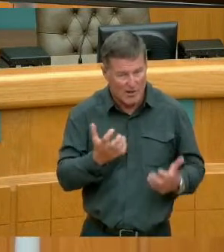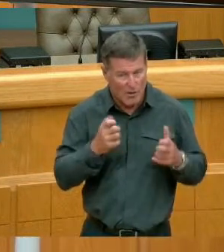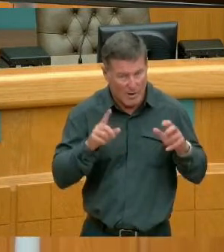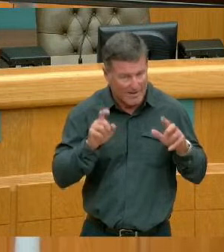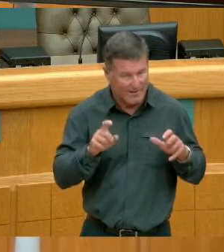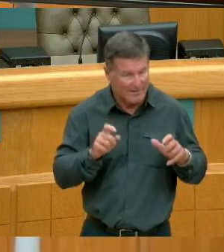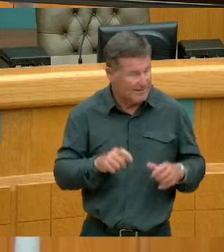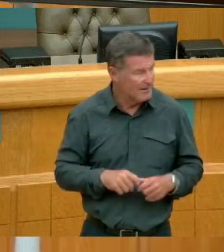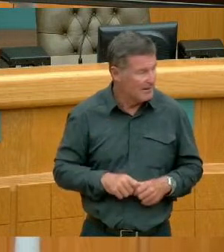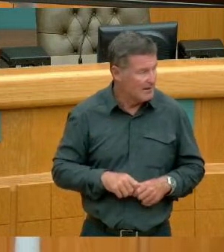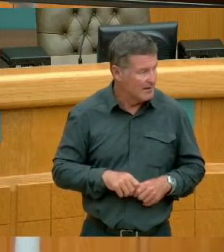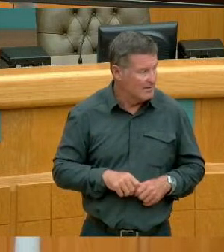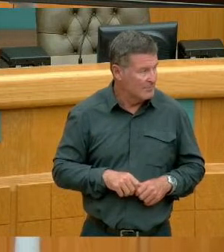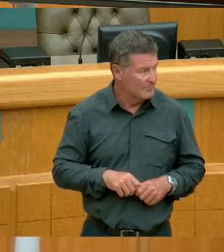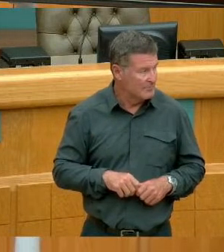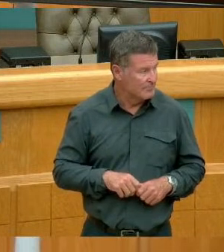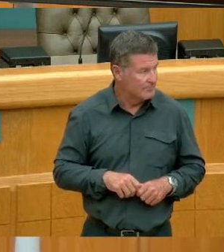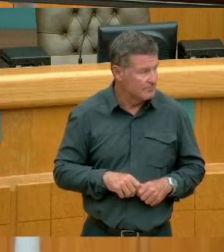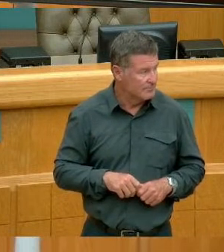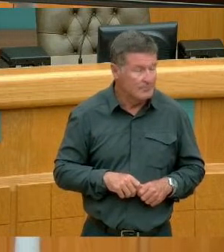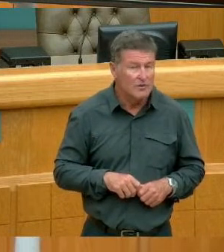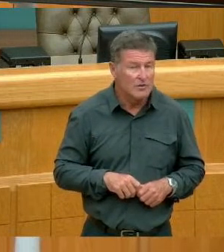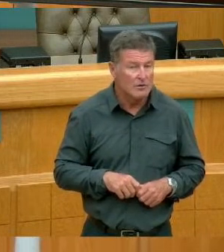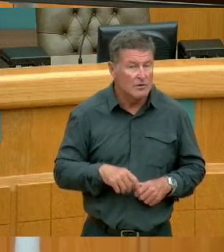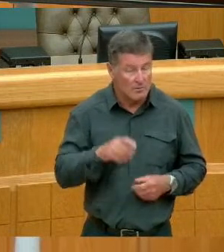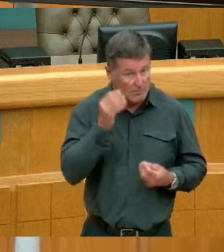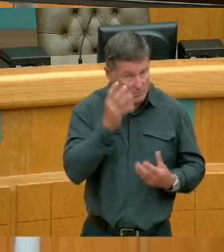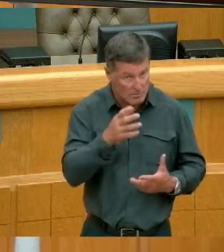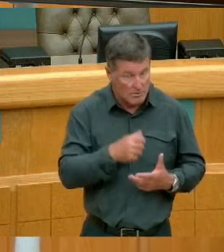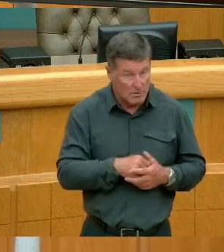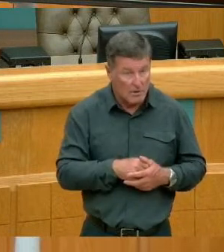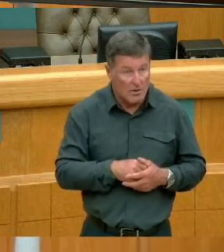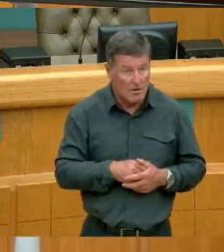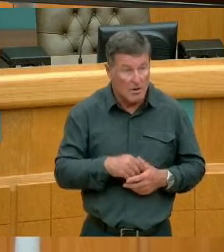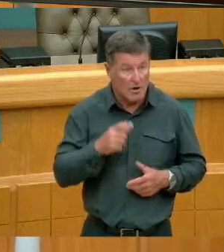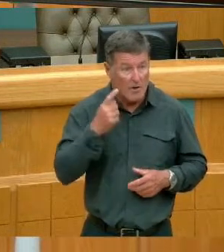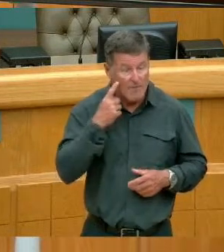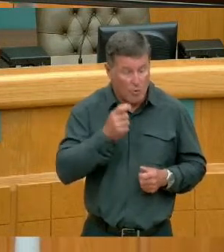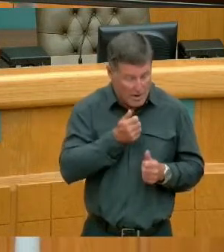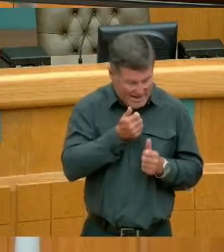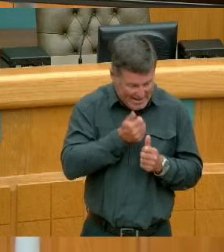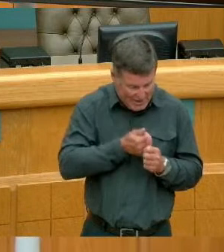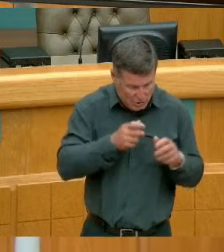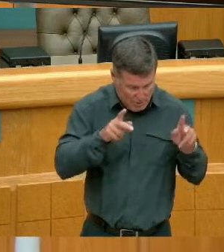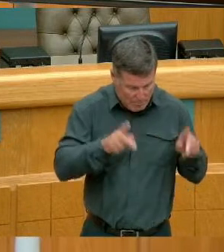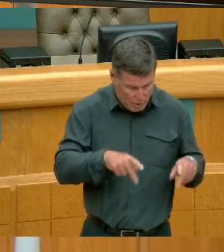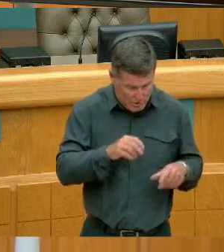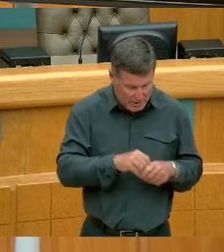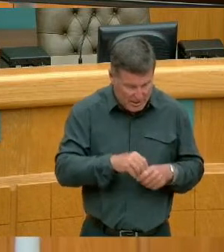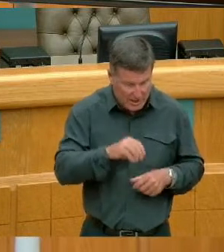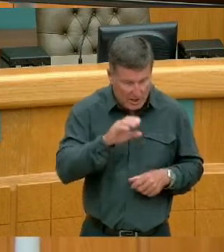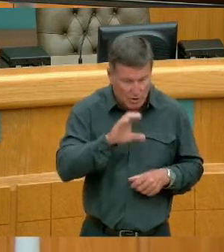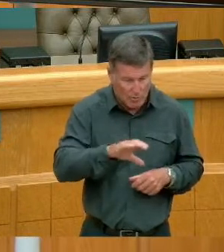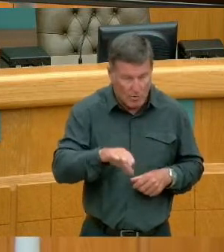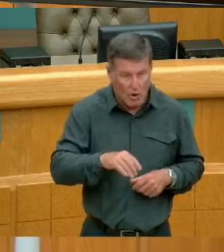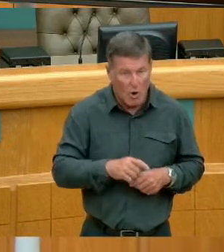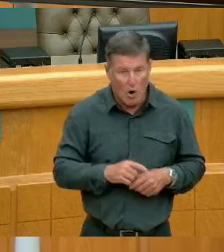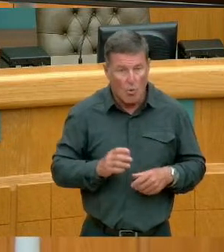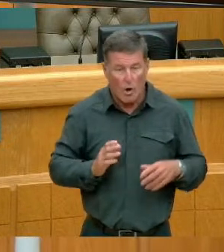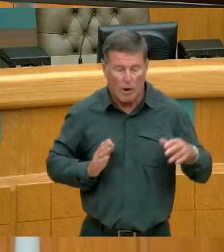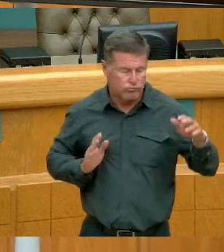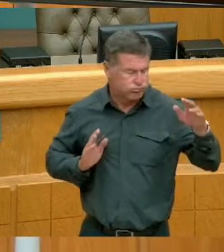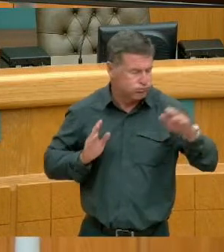tested. So what you need to understand is that per capita, per individual, we are way out of